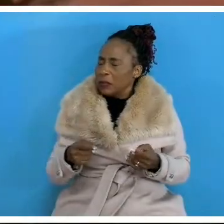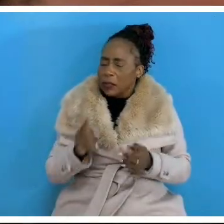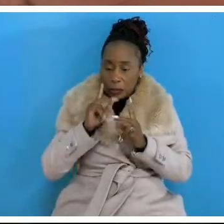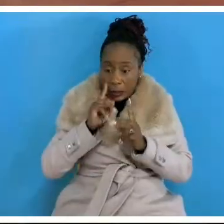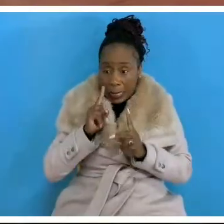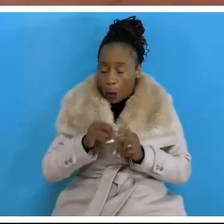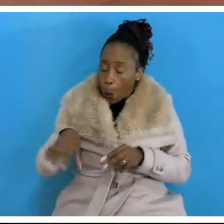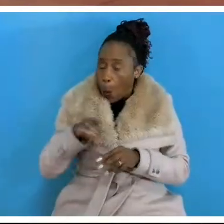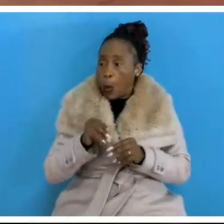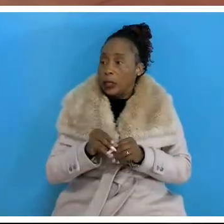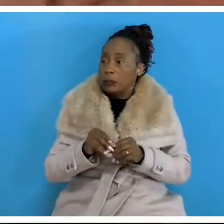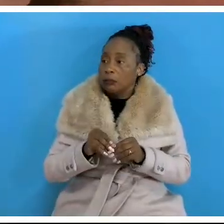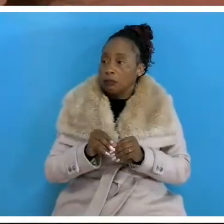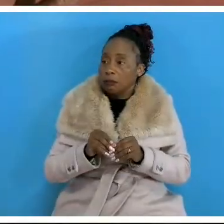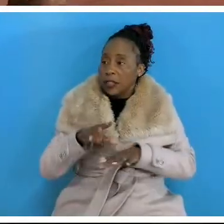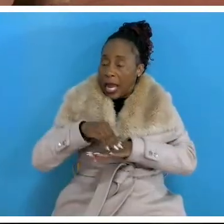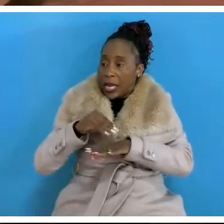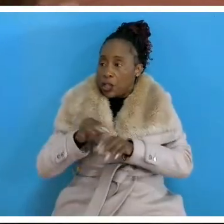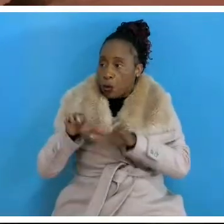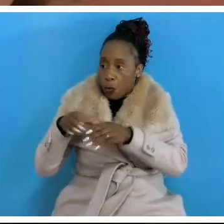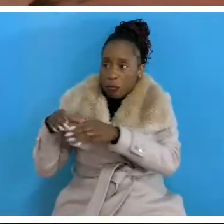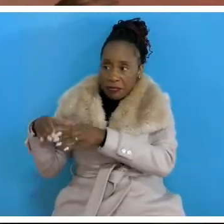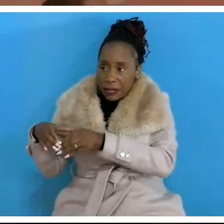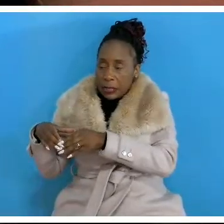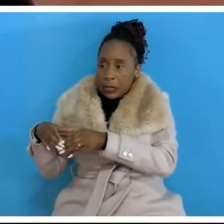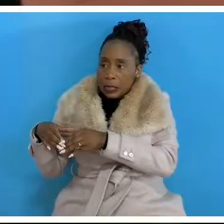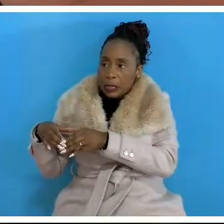groups first of all, and check also